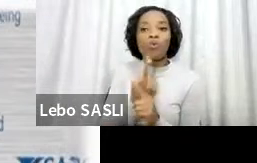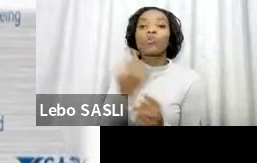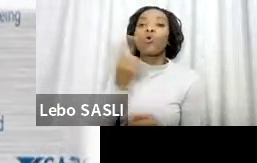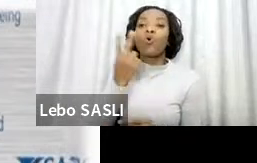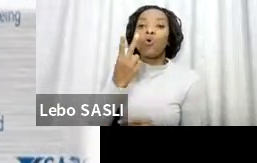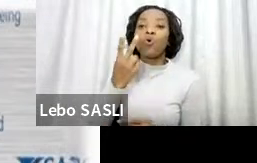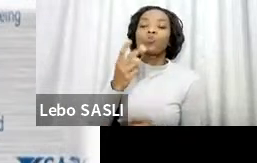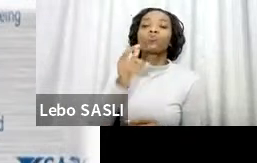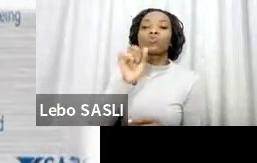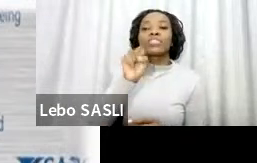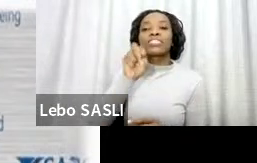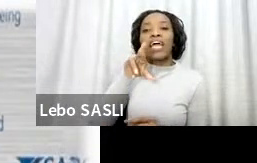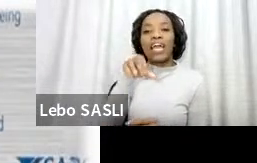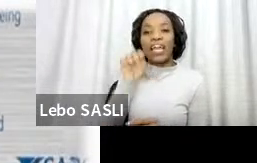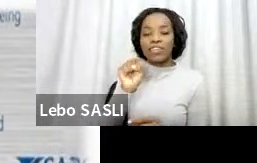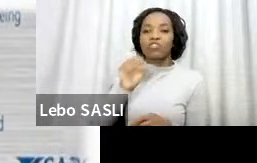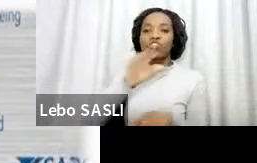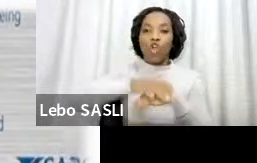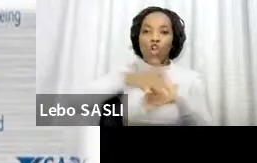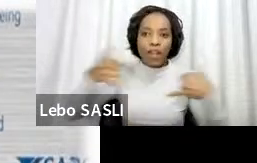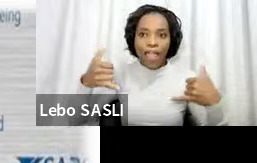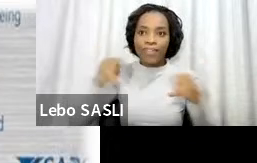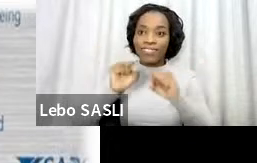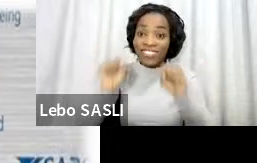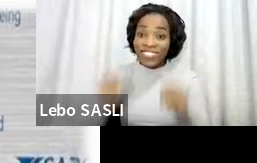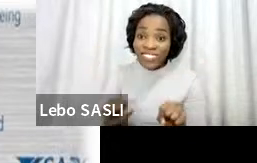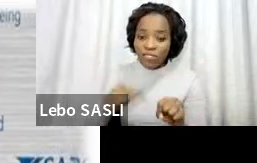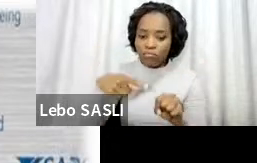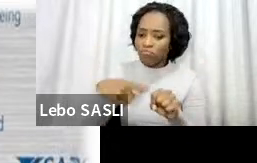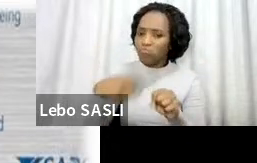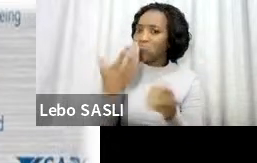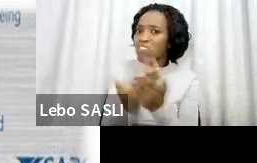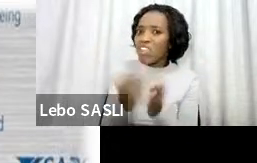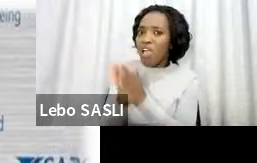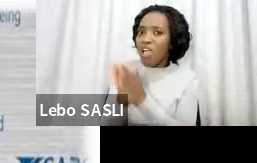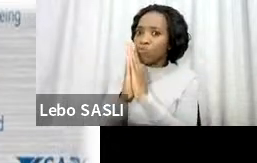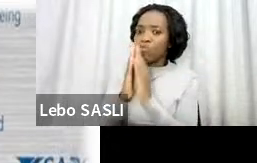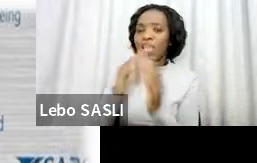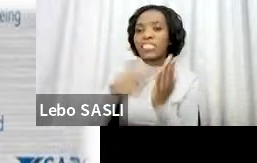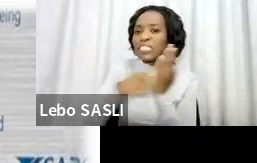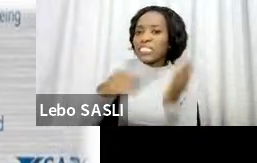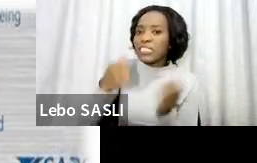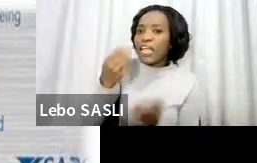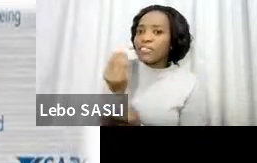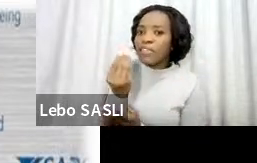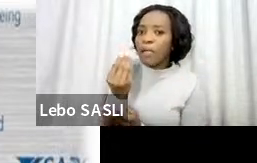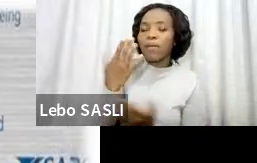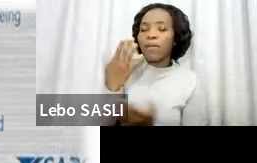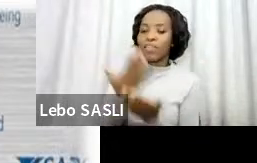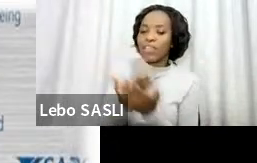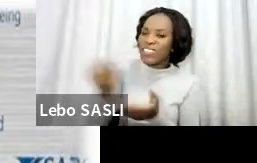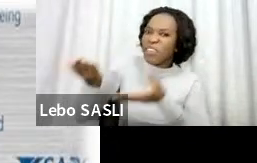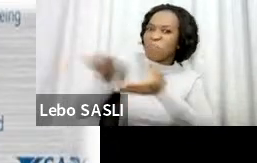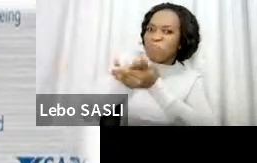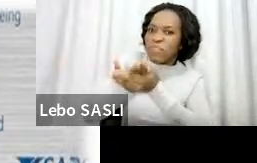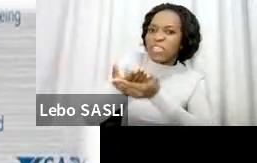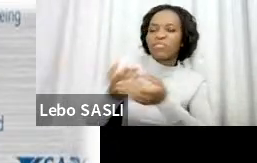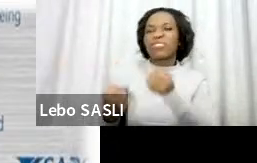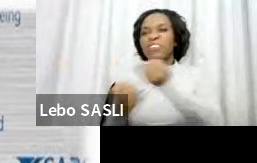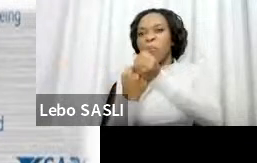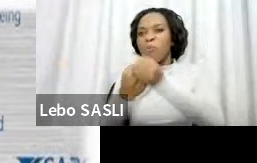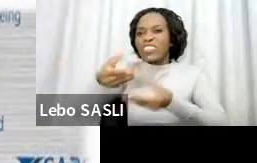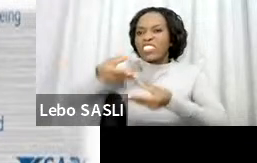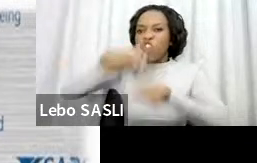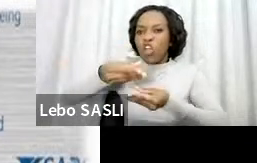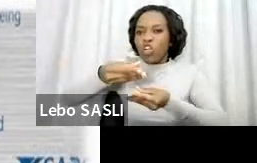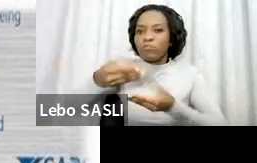system. And this system, you can even ask for tax number. You can even submit supporting documents. You can ask so many